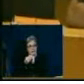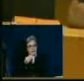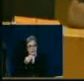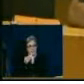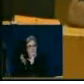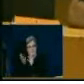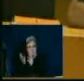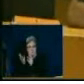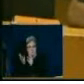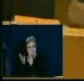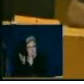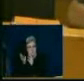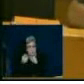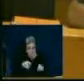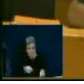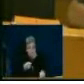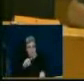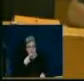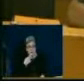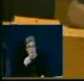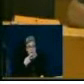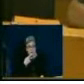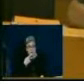You know, here it's saying that we're